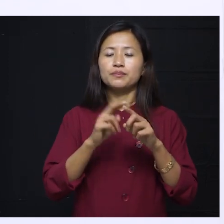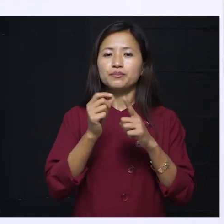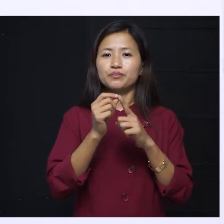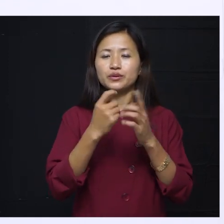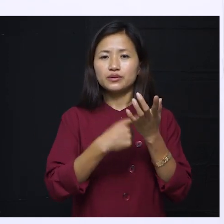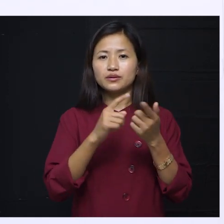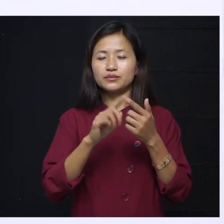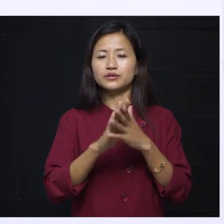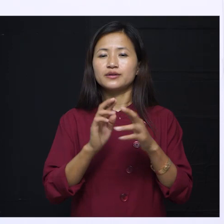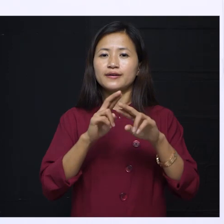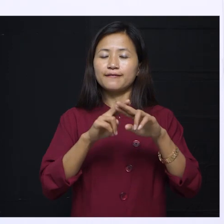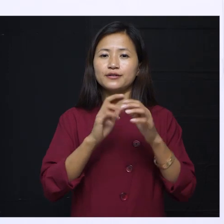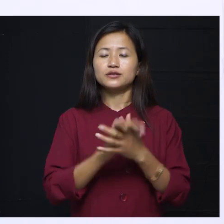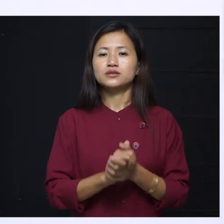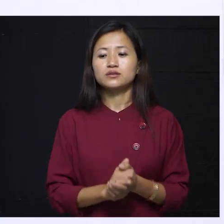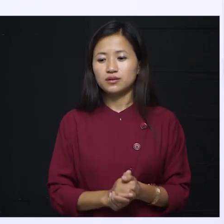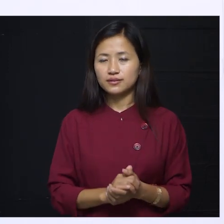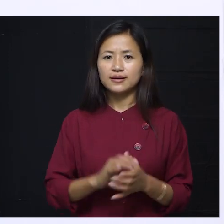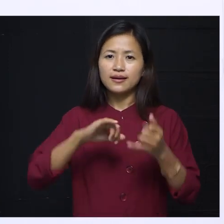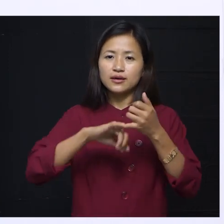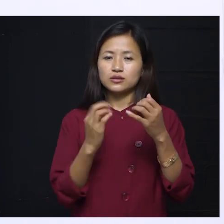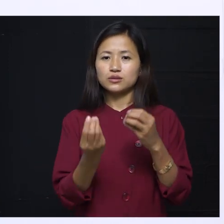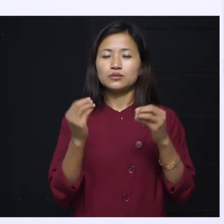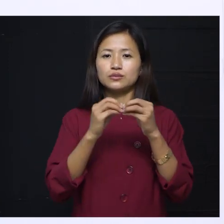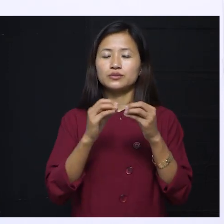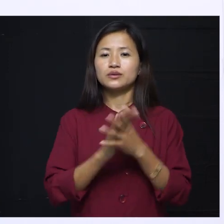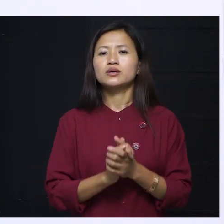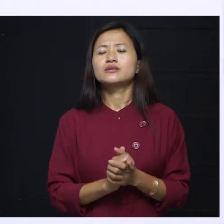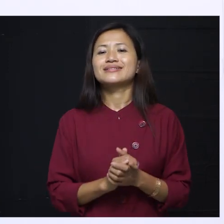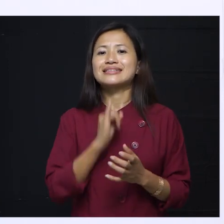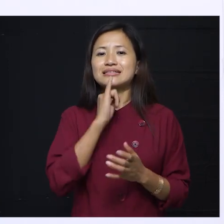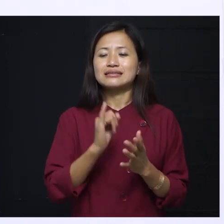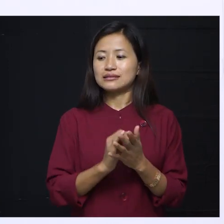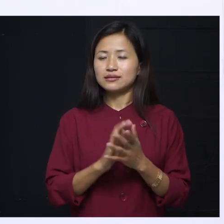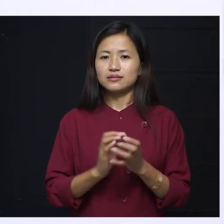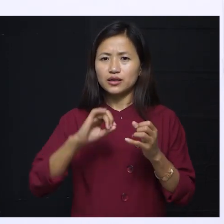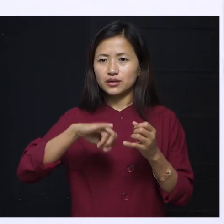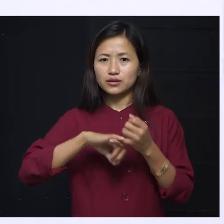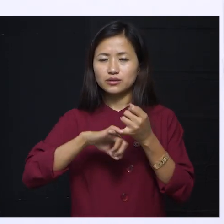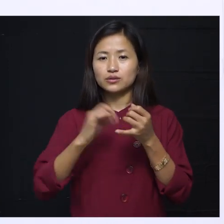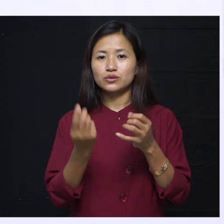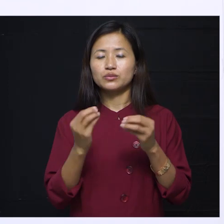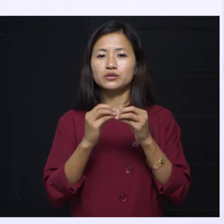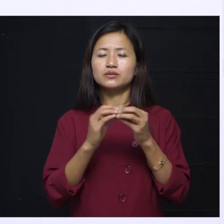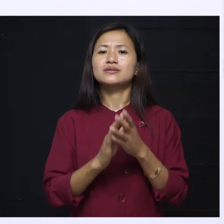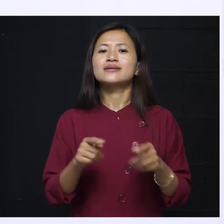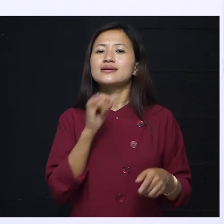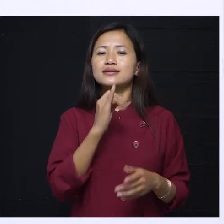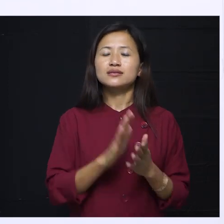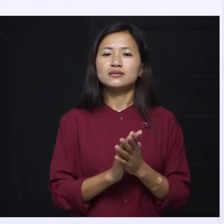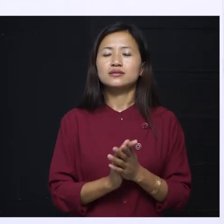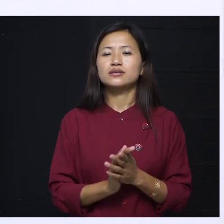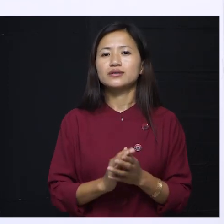a suffix. And subtopic, sub is the prefix. So if you think about it, I'm sure this is